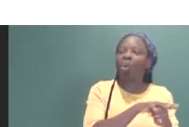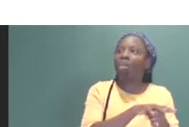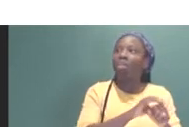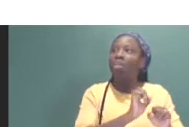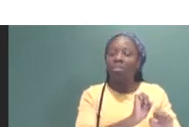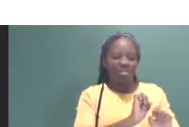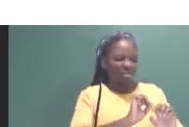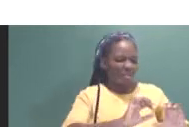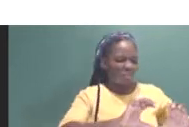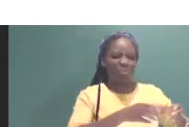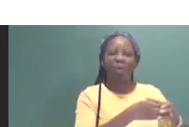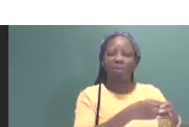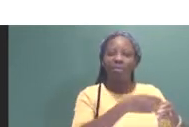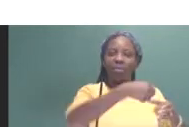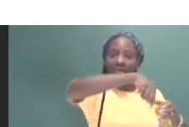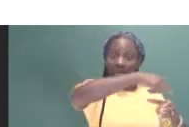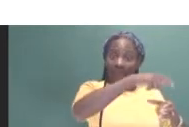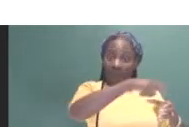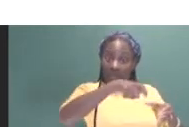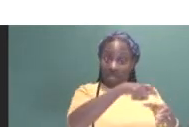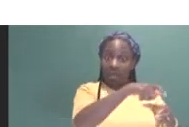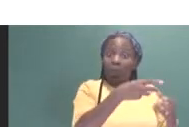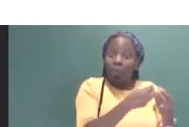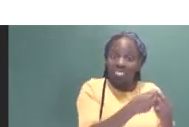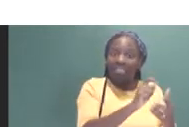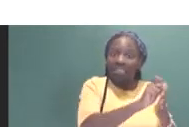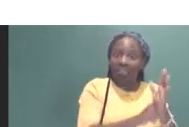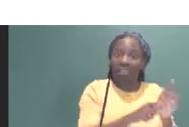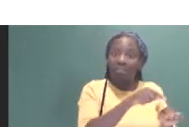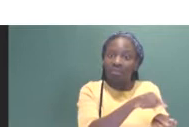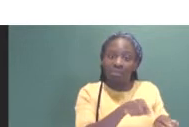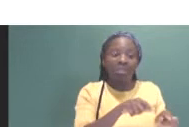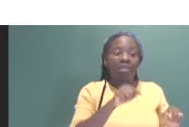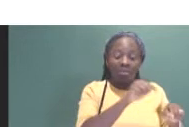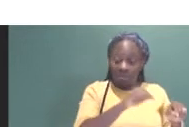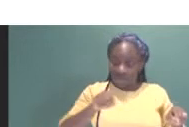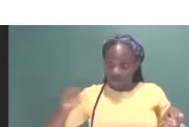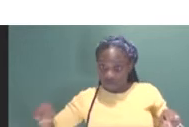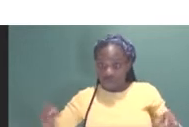group of people with disabilities giving input into